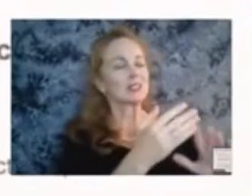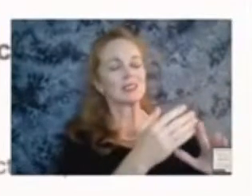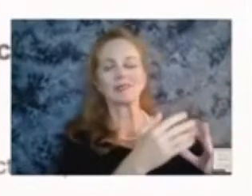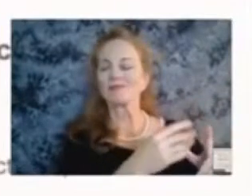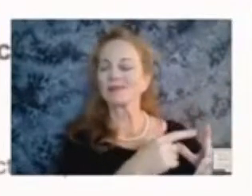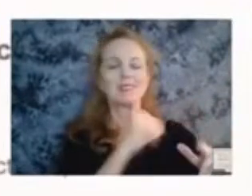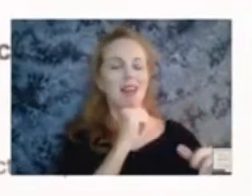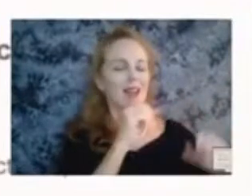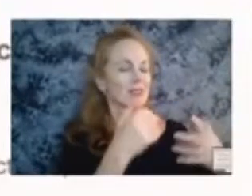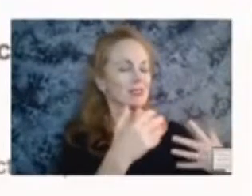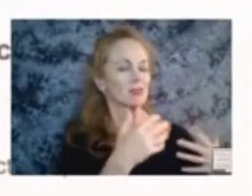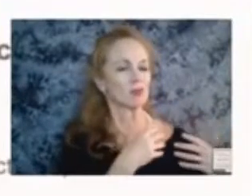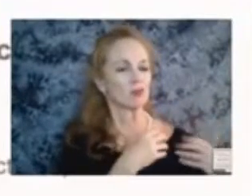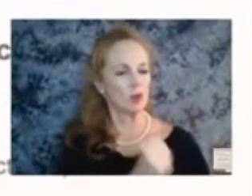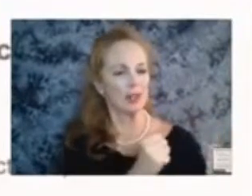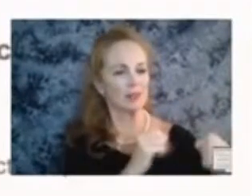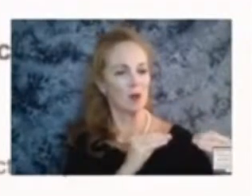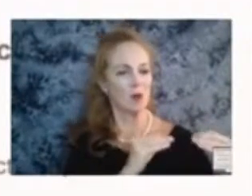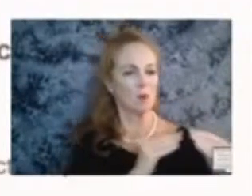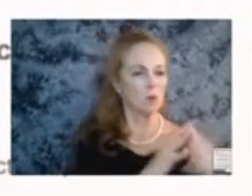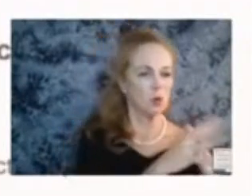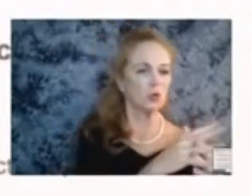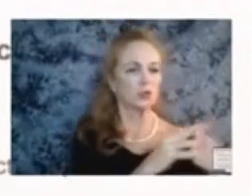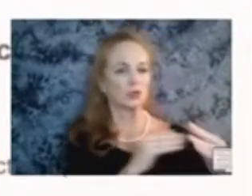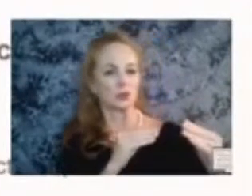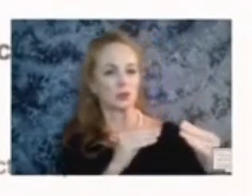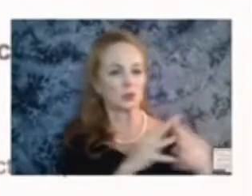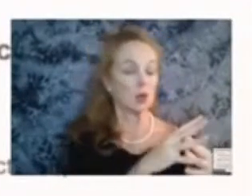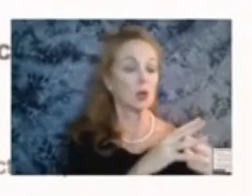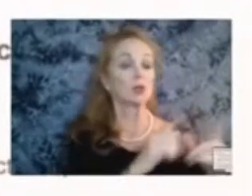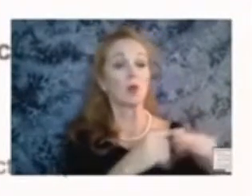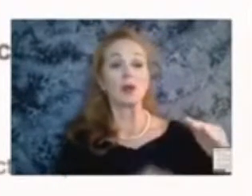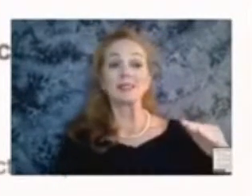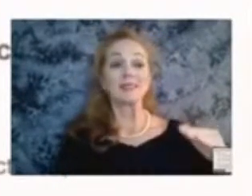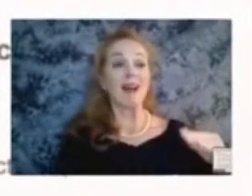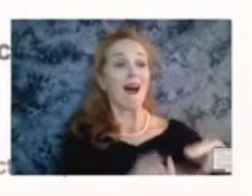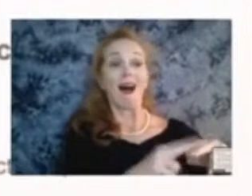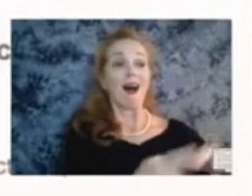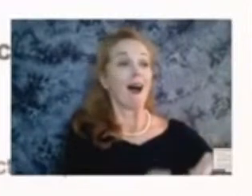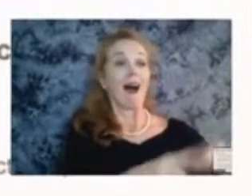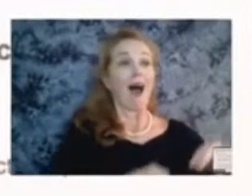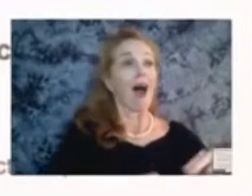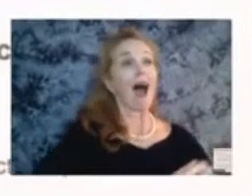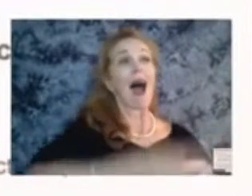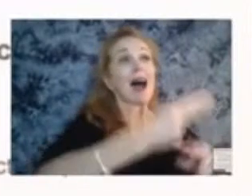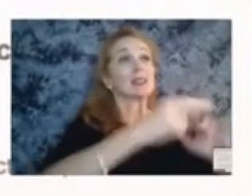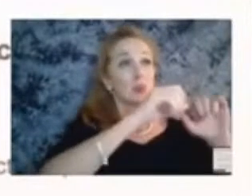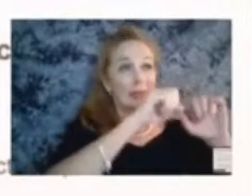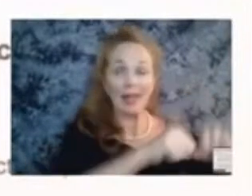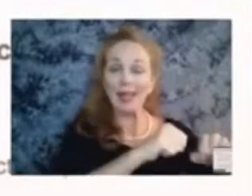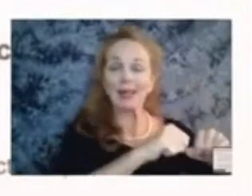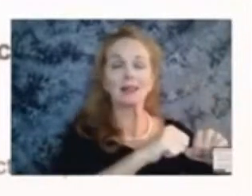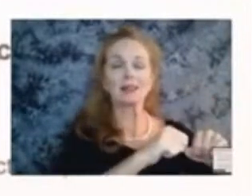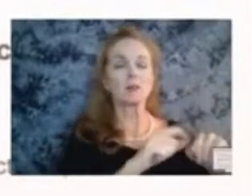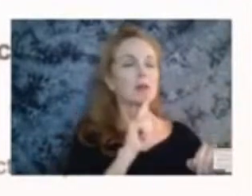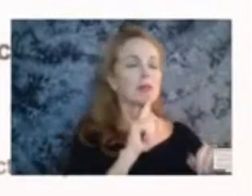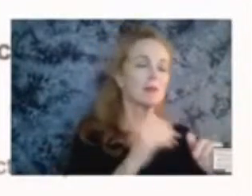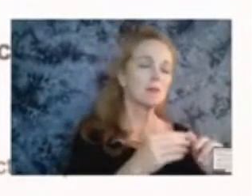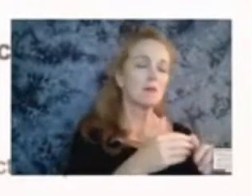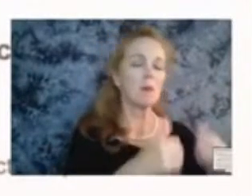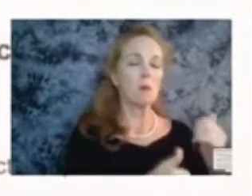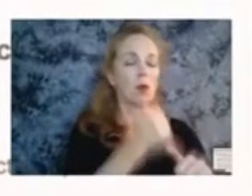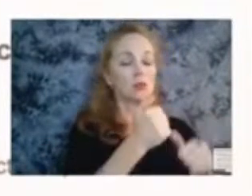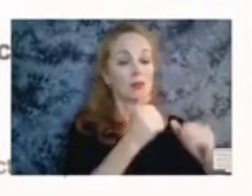that. So we are going as high as we can to make certain that we are being as effective as we can to contain and